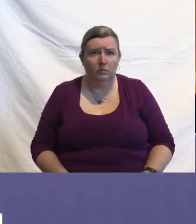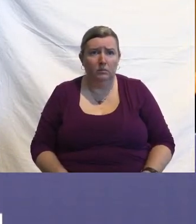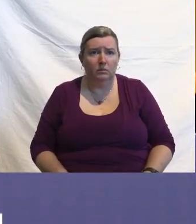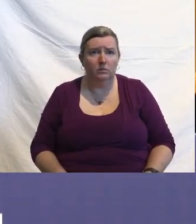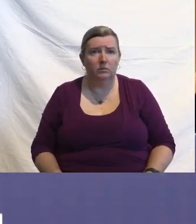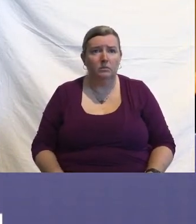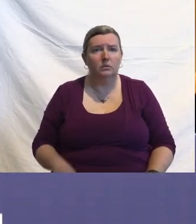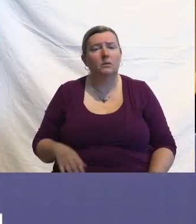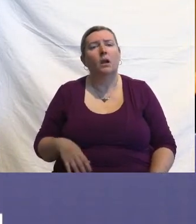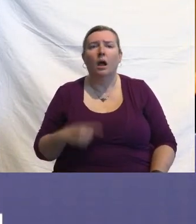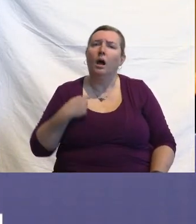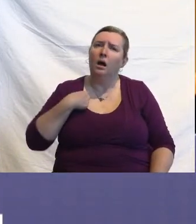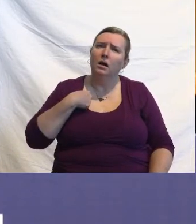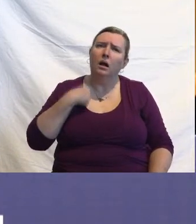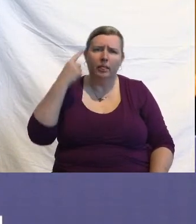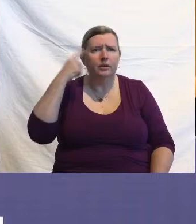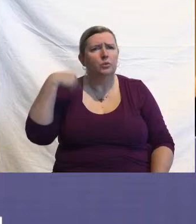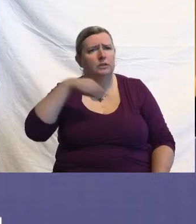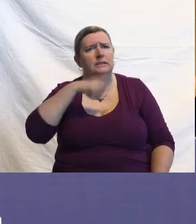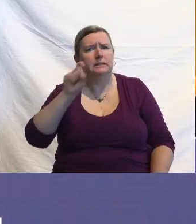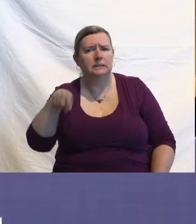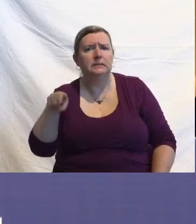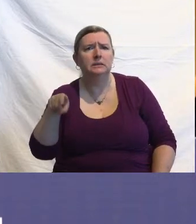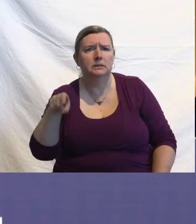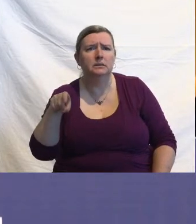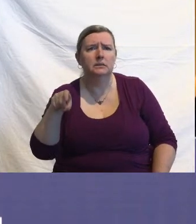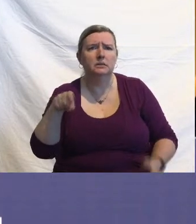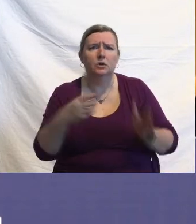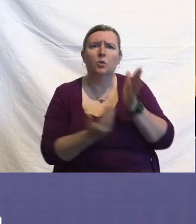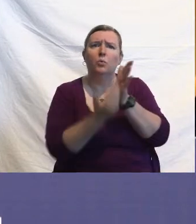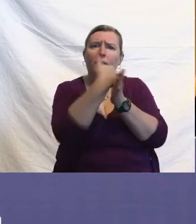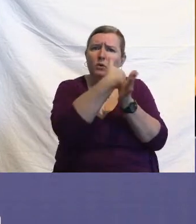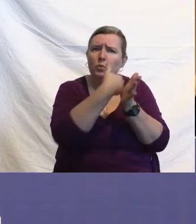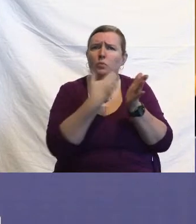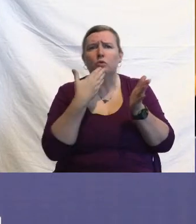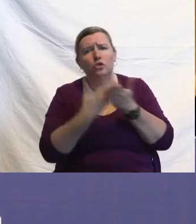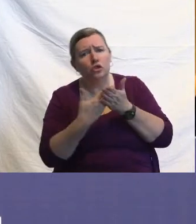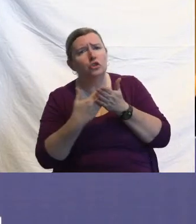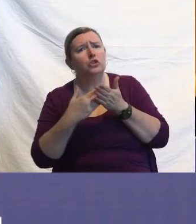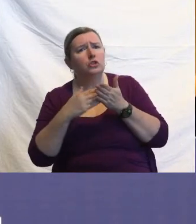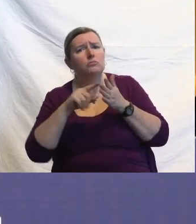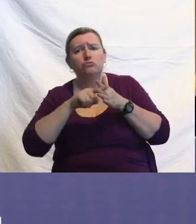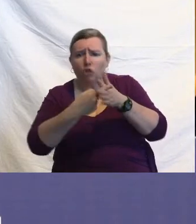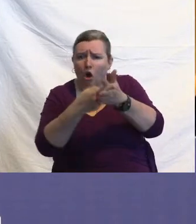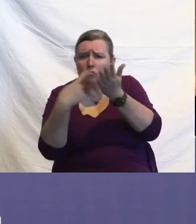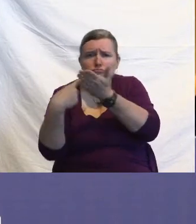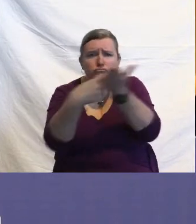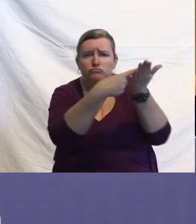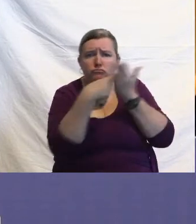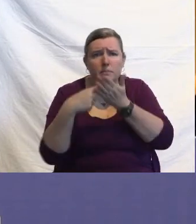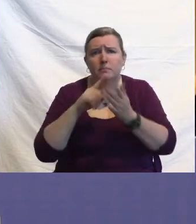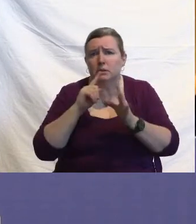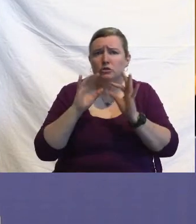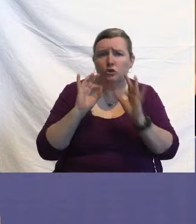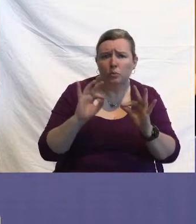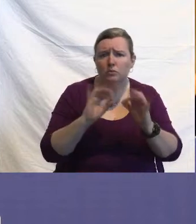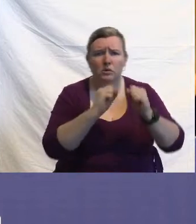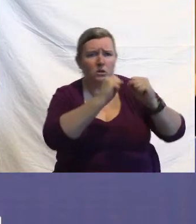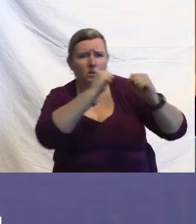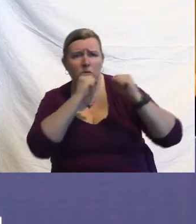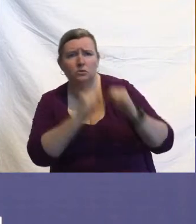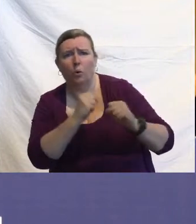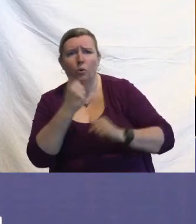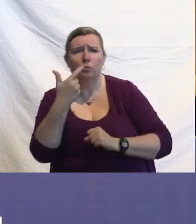review, and we had some good preliminary discussions. We got to make sure that we've got the strongest 21st century